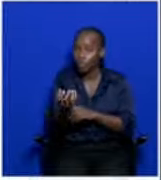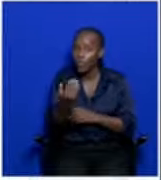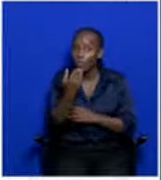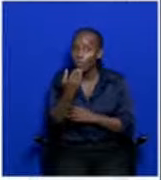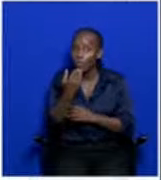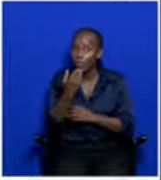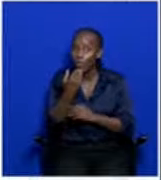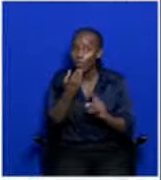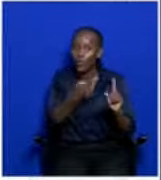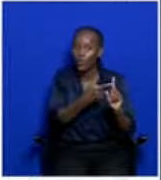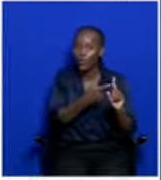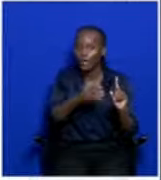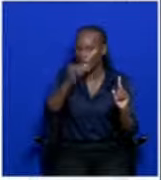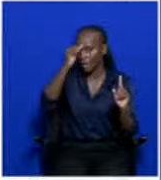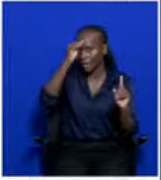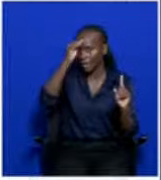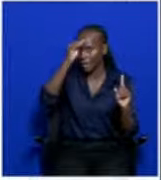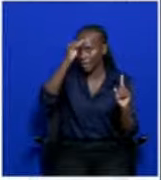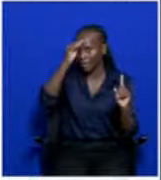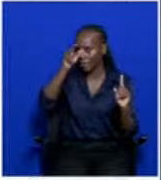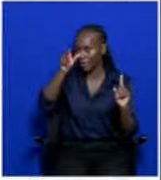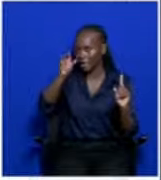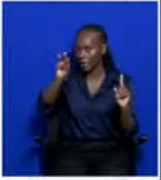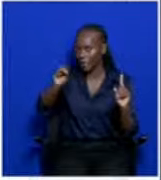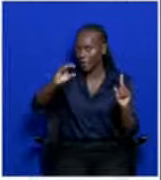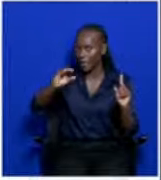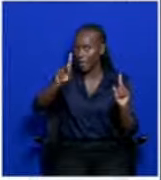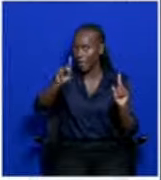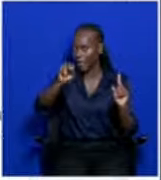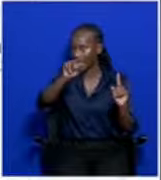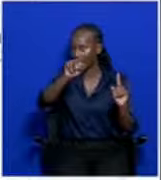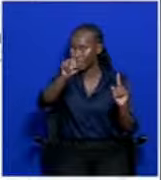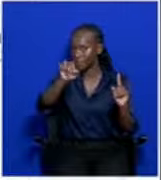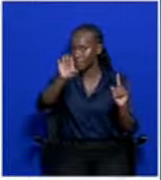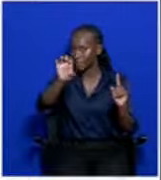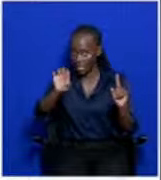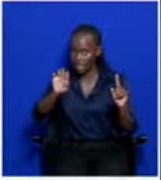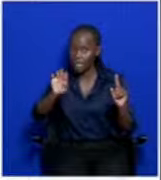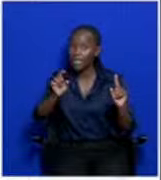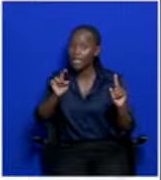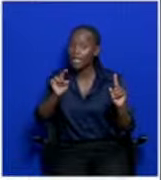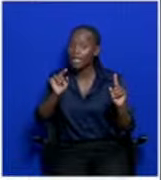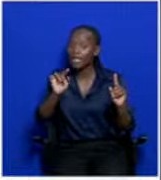the stones. And if we scroll further on, I